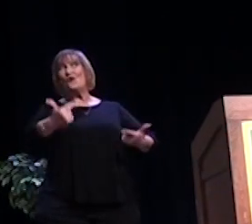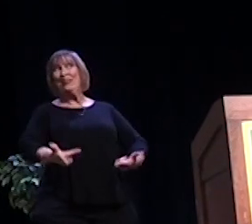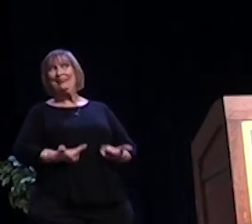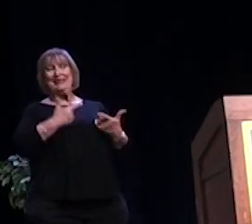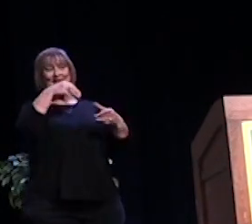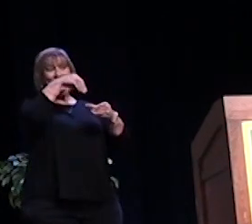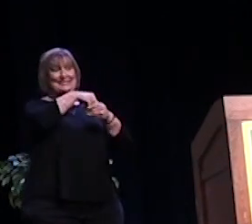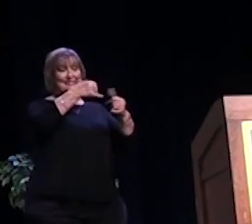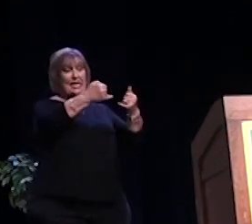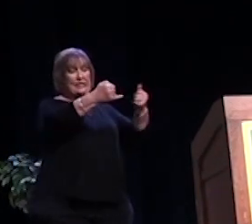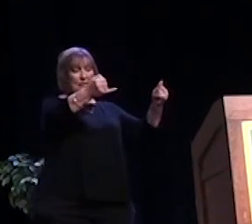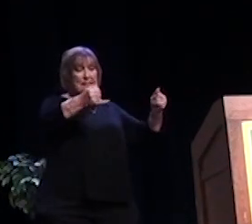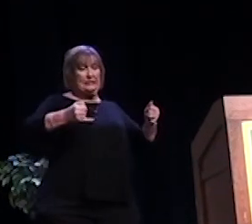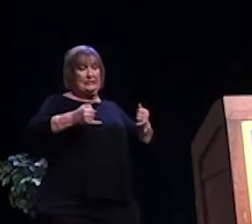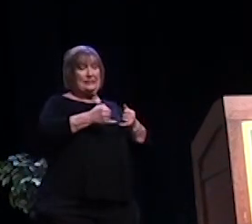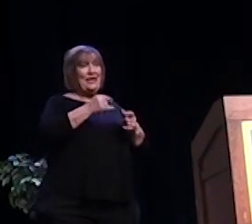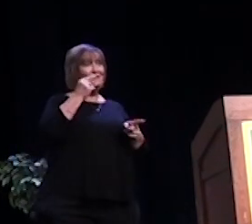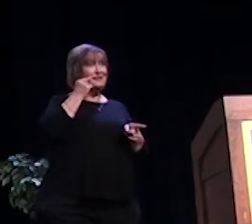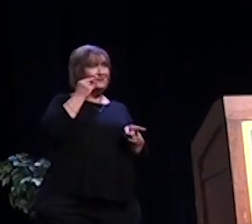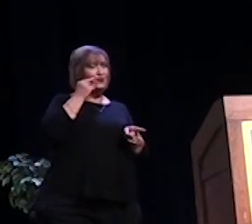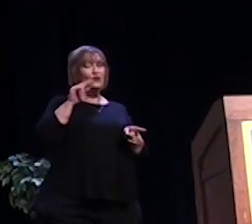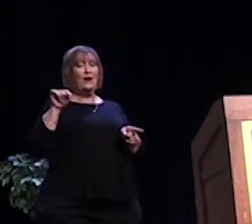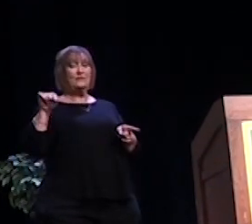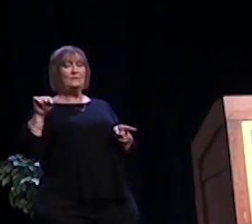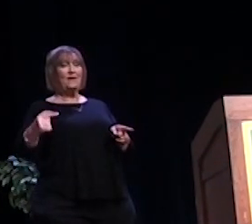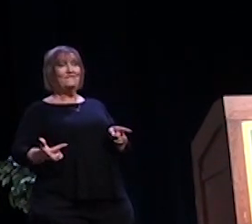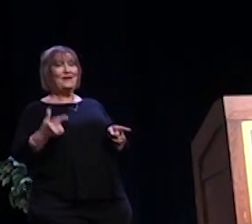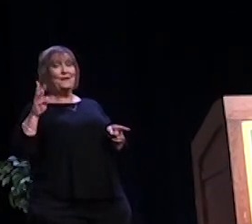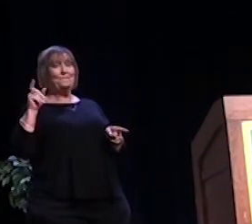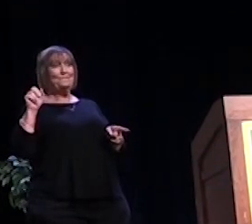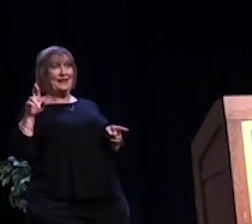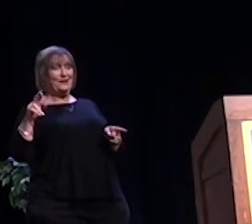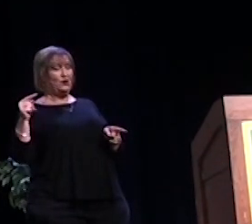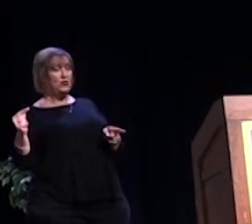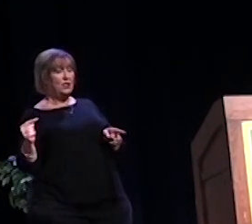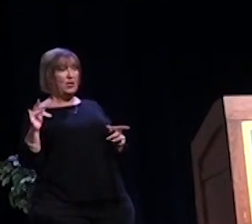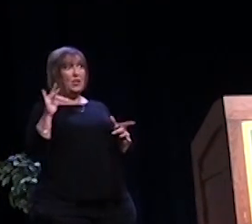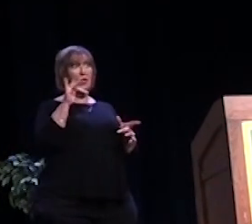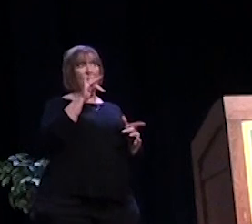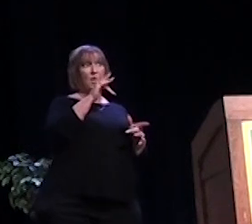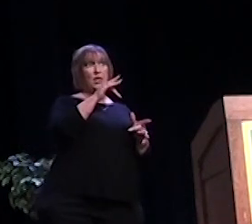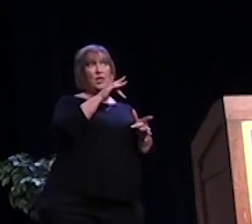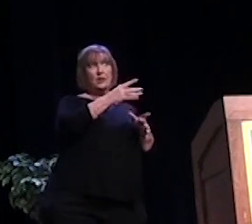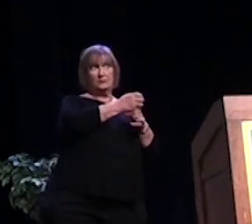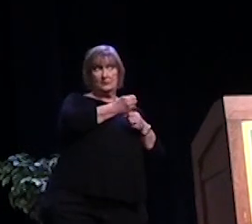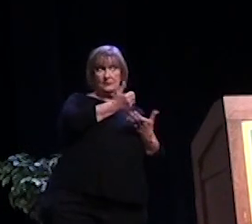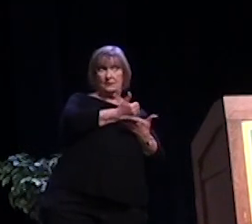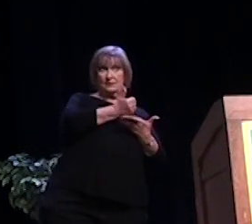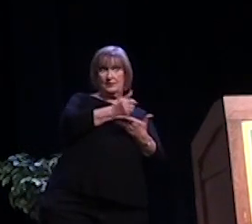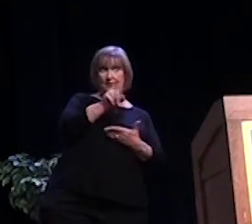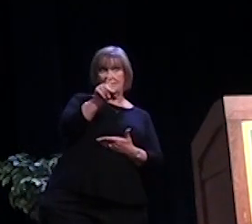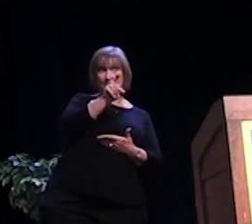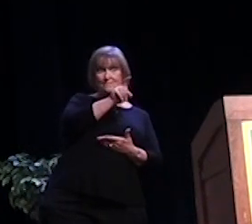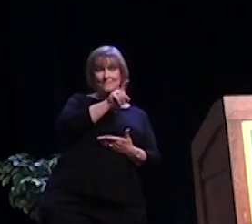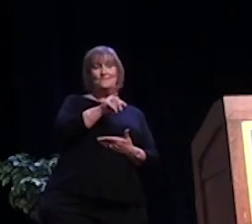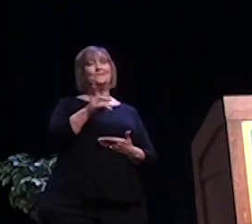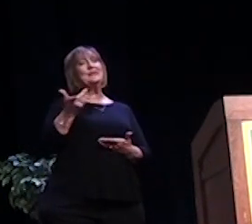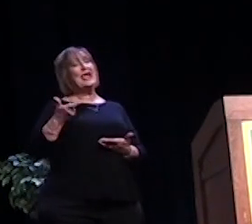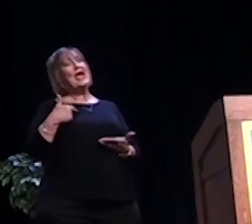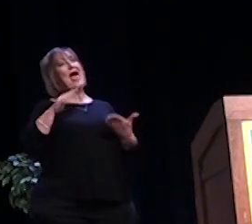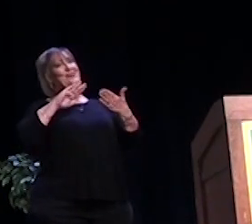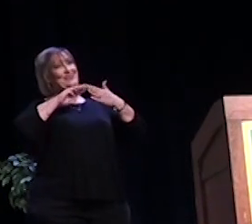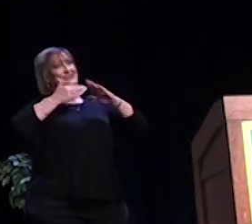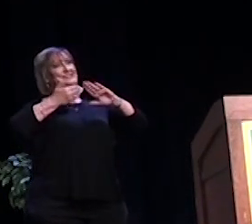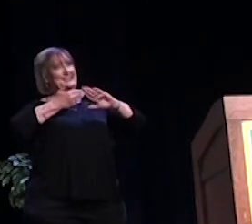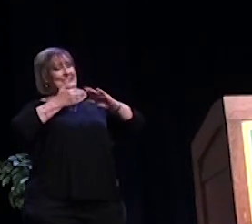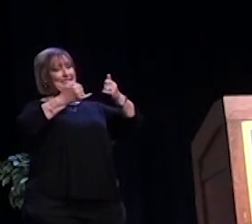I would say that as the city of San Antonio, we are specifically focused on providing our services to the city,